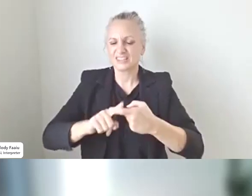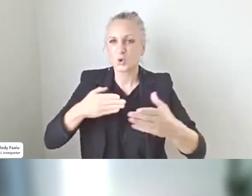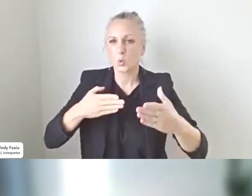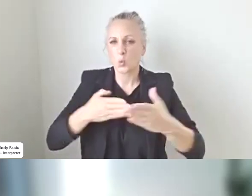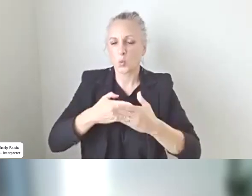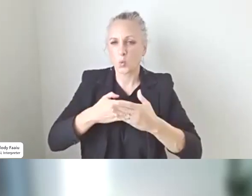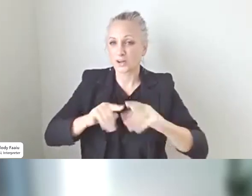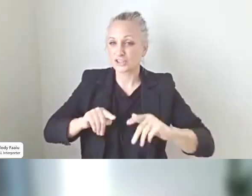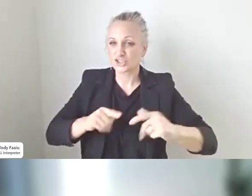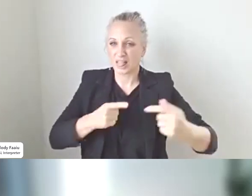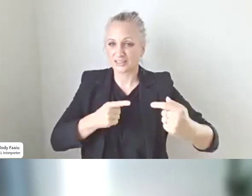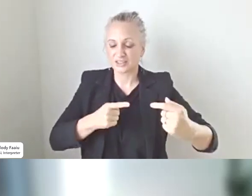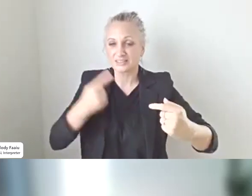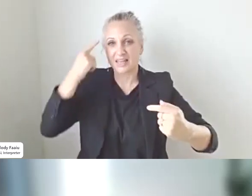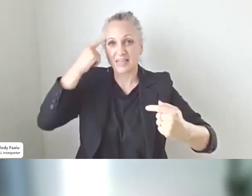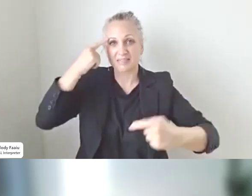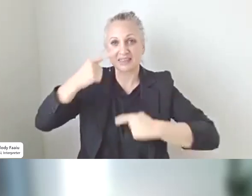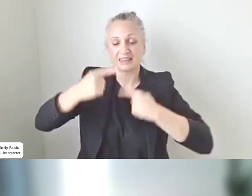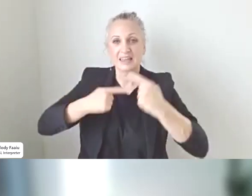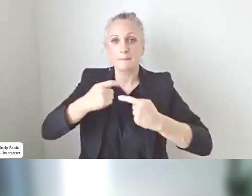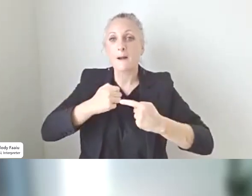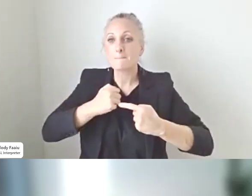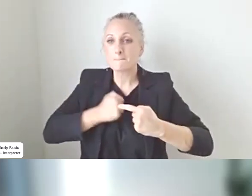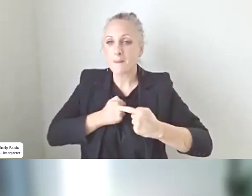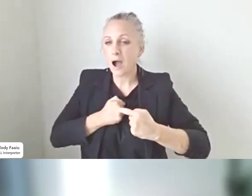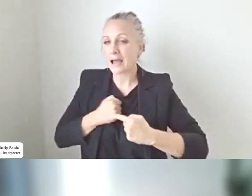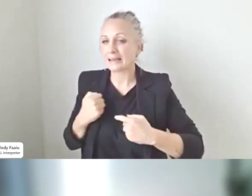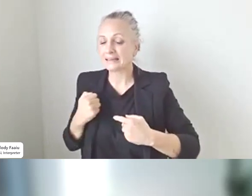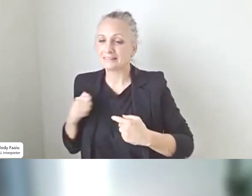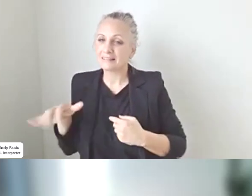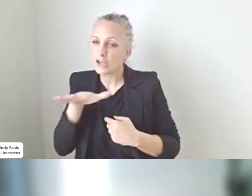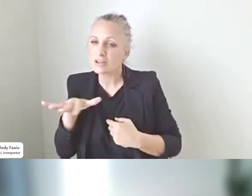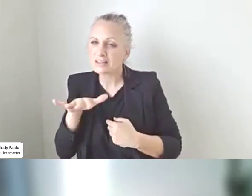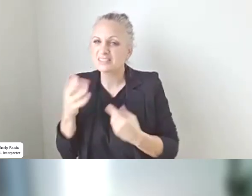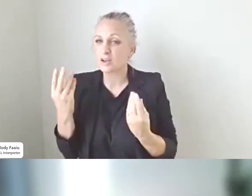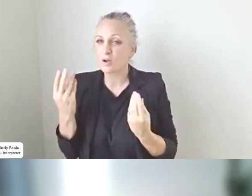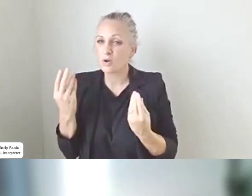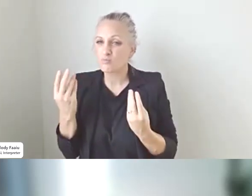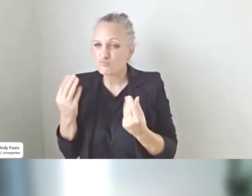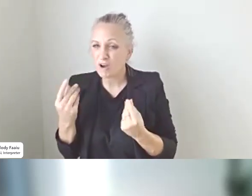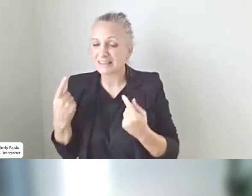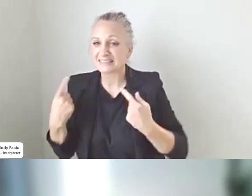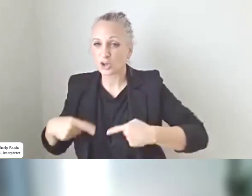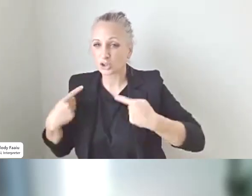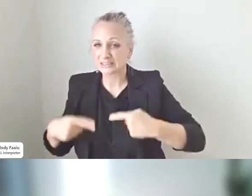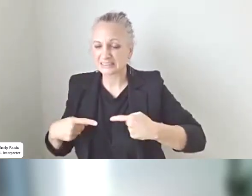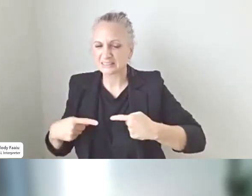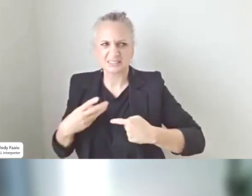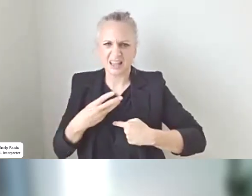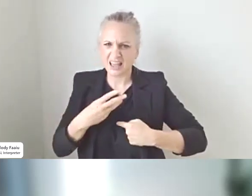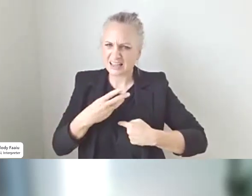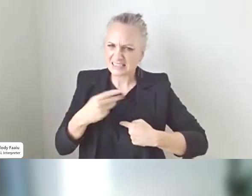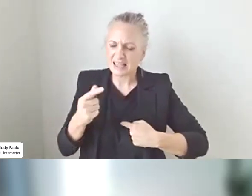in, privacy concerns. Some of the assistive technologies collect a lot of personal data, which raises concerns